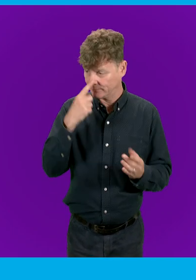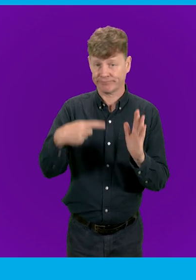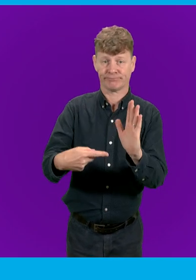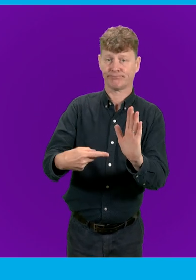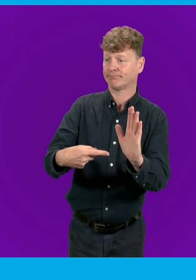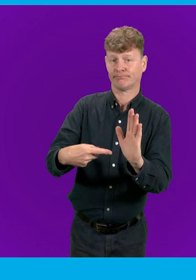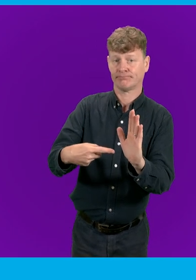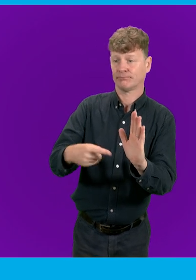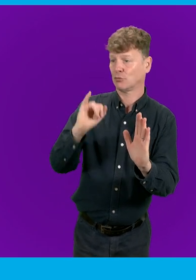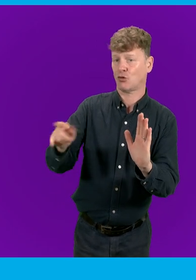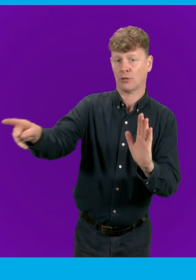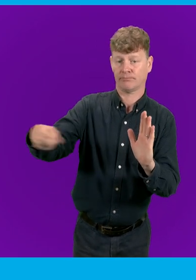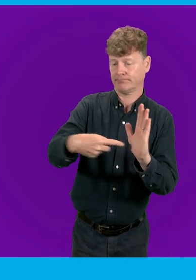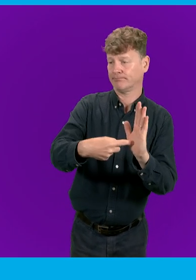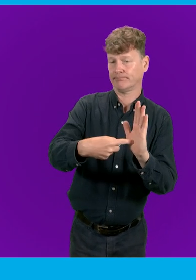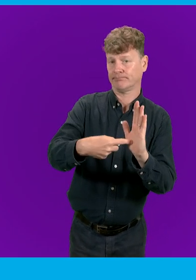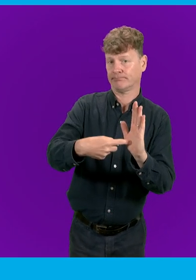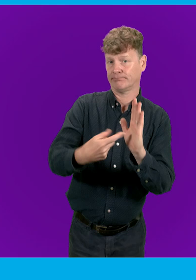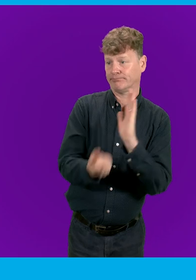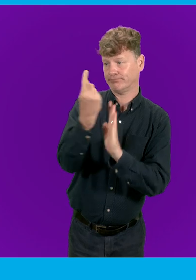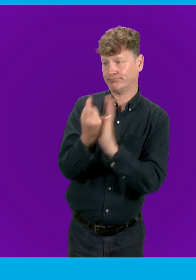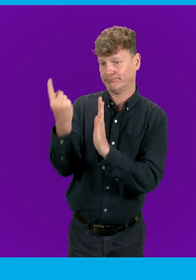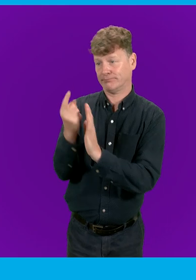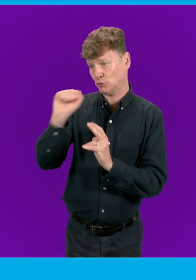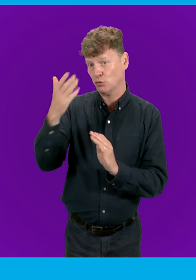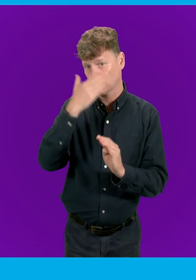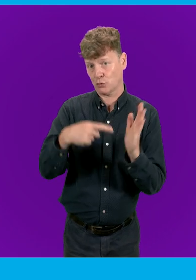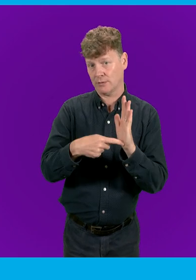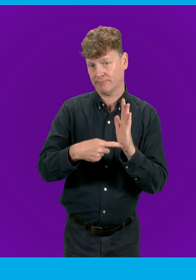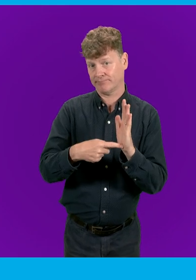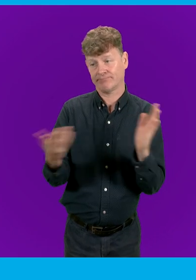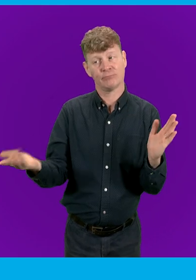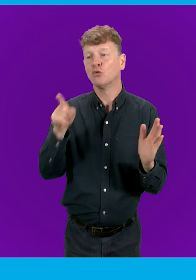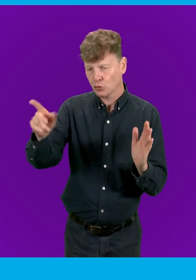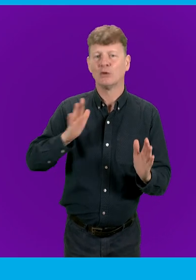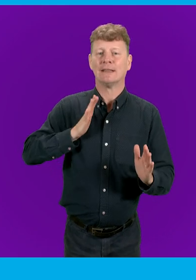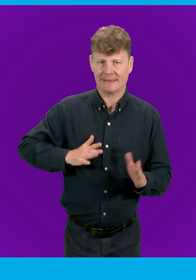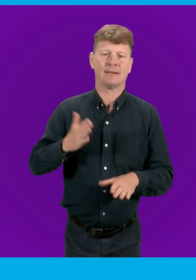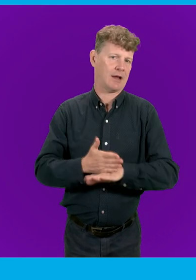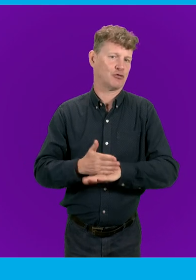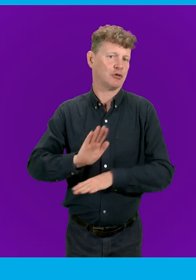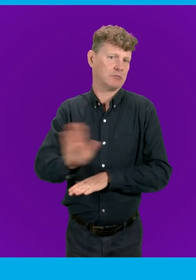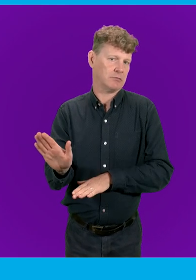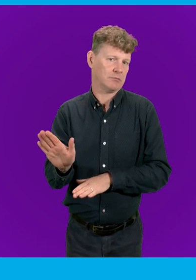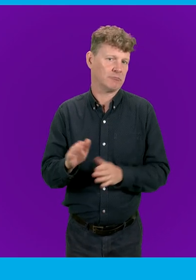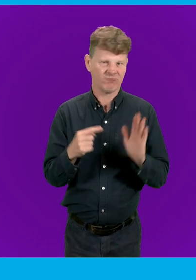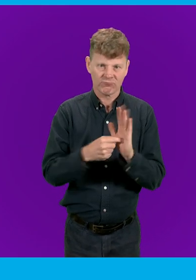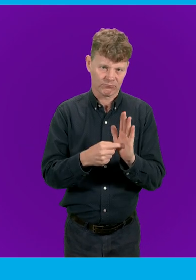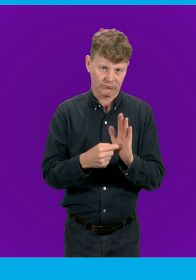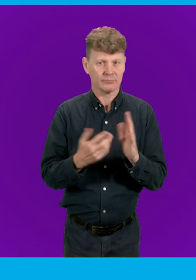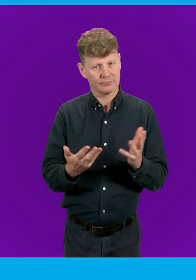that and say, look how many testimonies there are and look how much this goes on and you need to take action. And I know